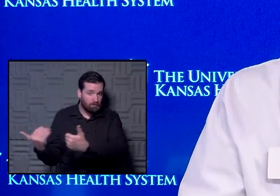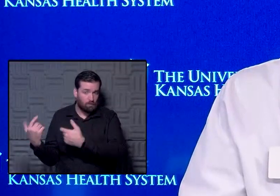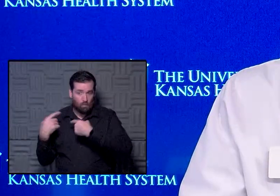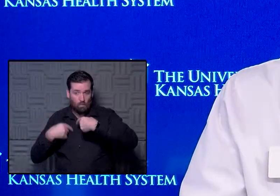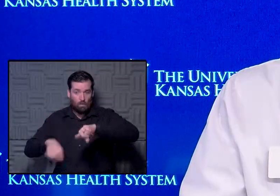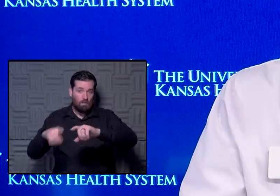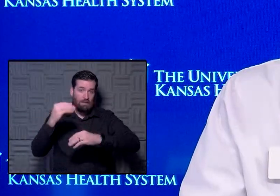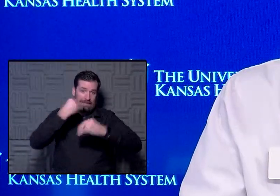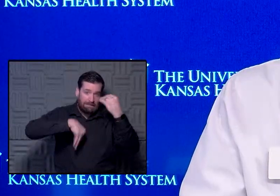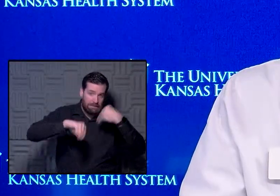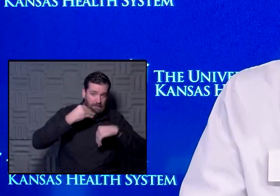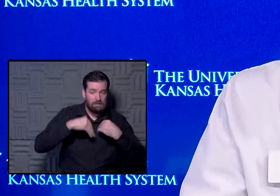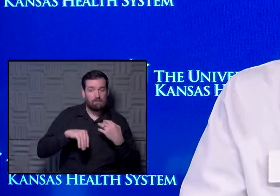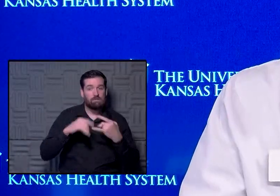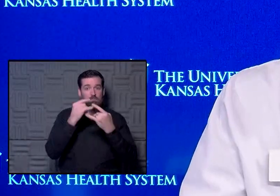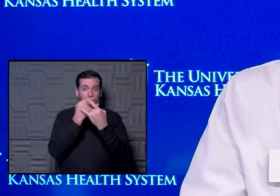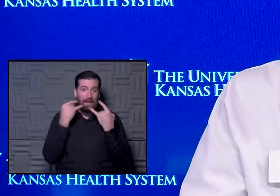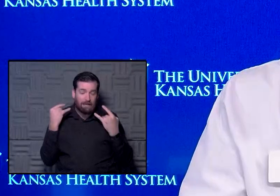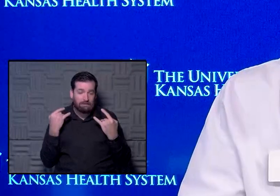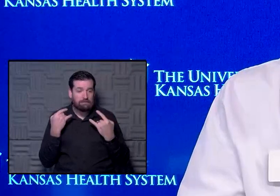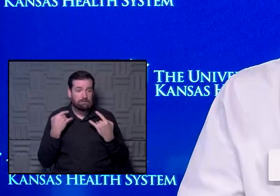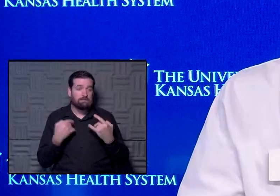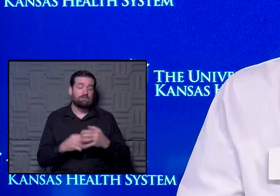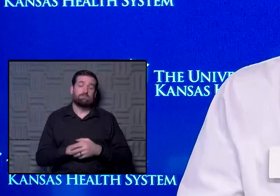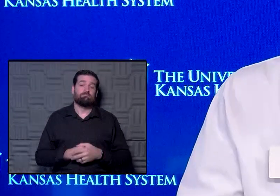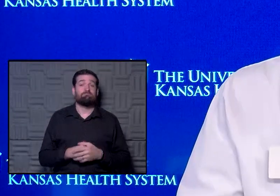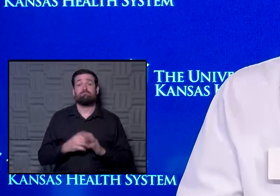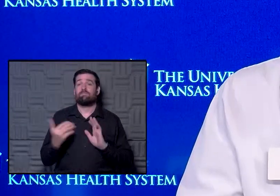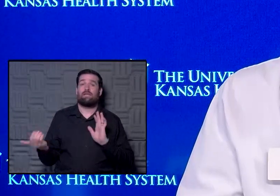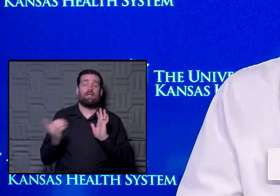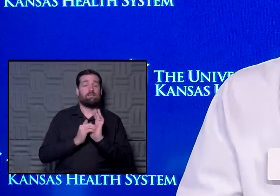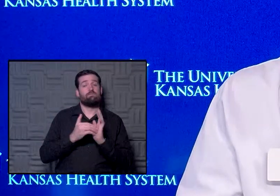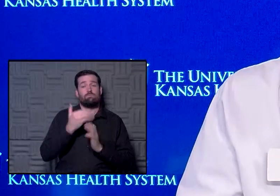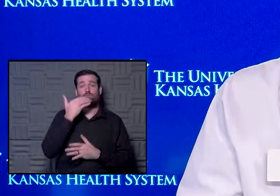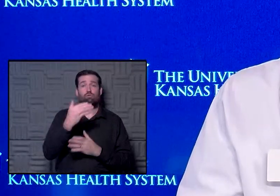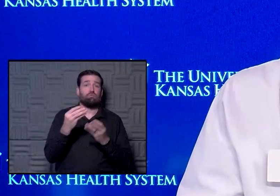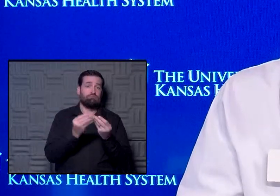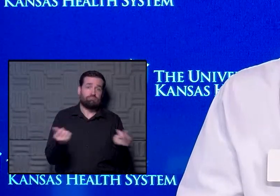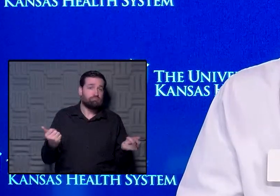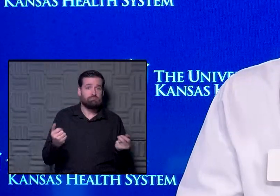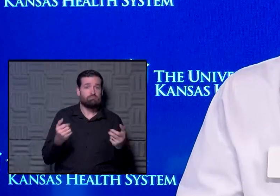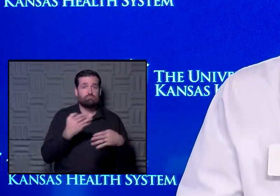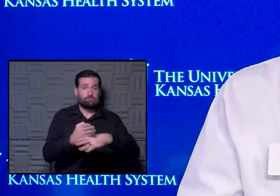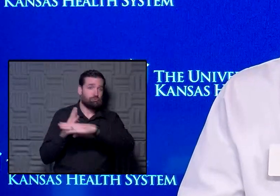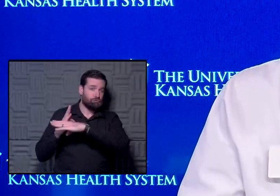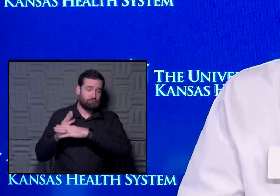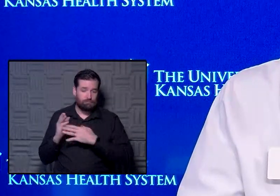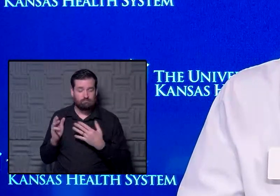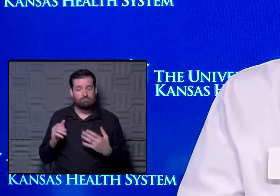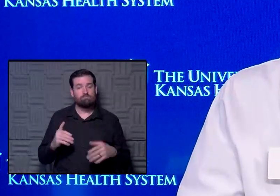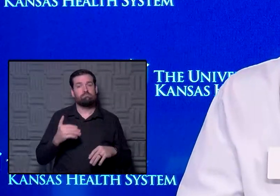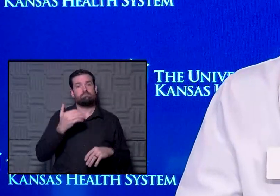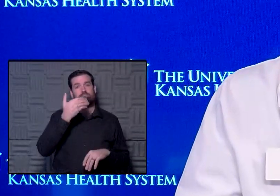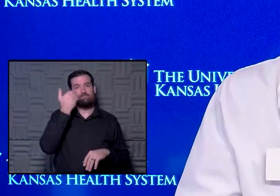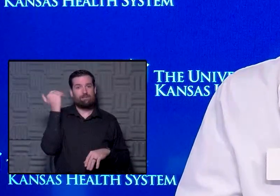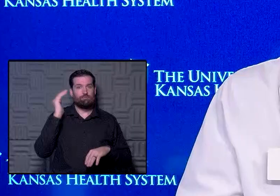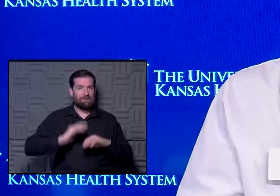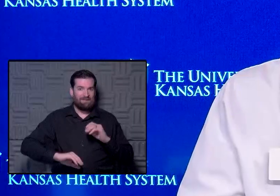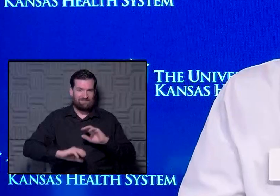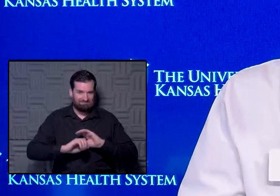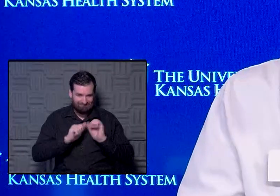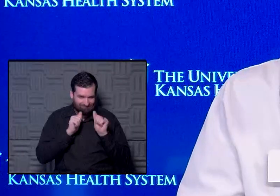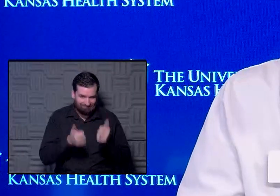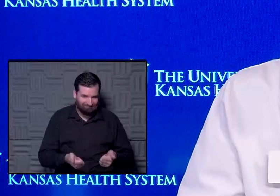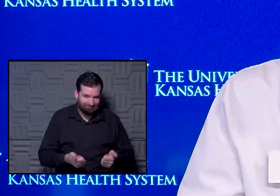eating and mask while you're not, again, good mitigation measures, and definitely better than not doing